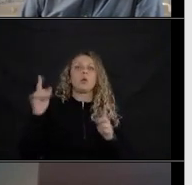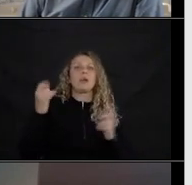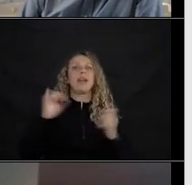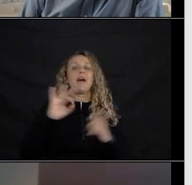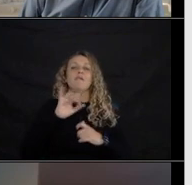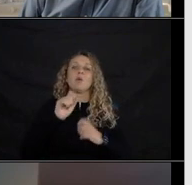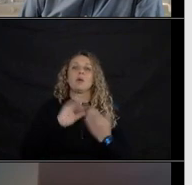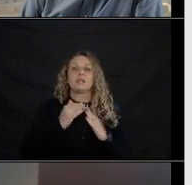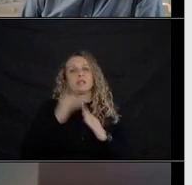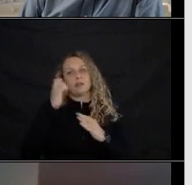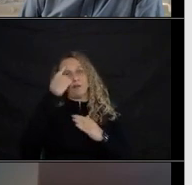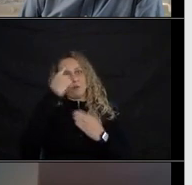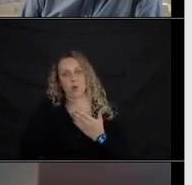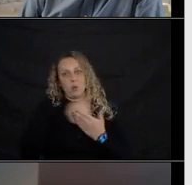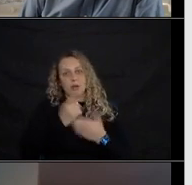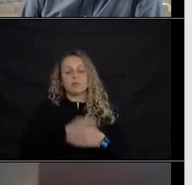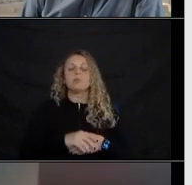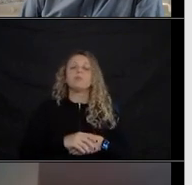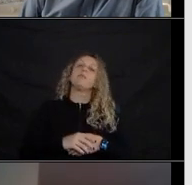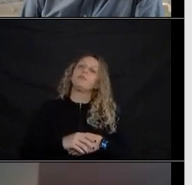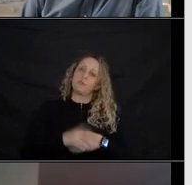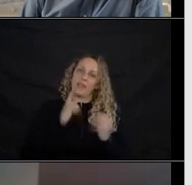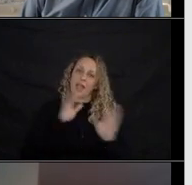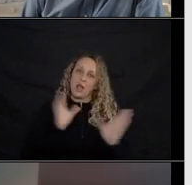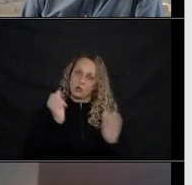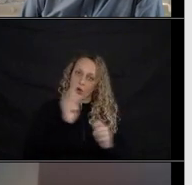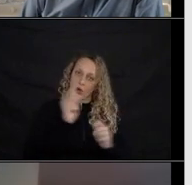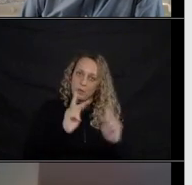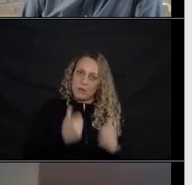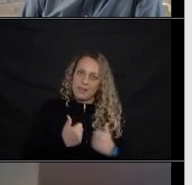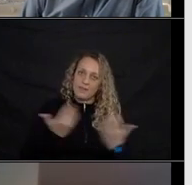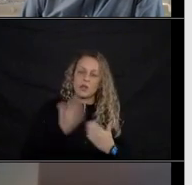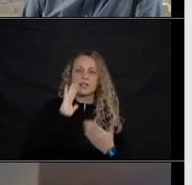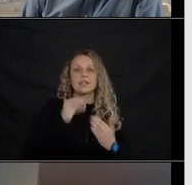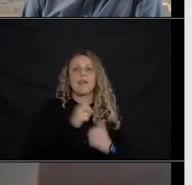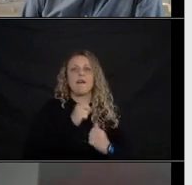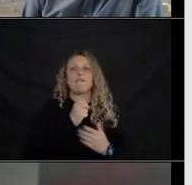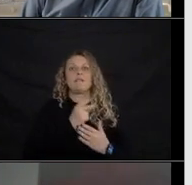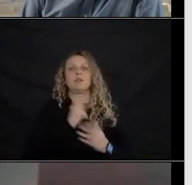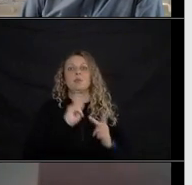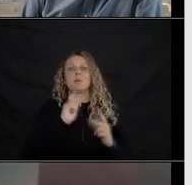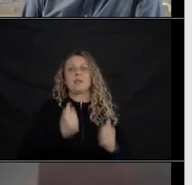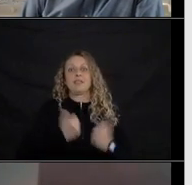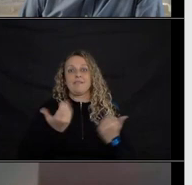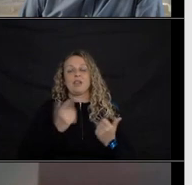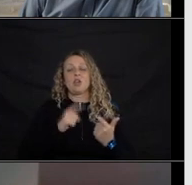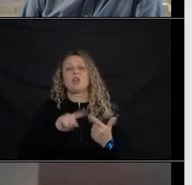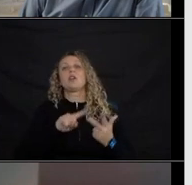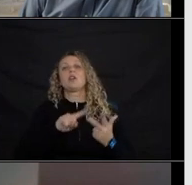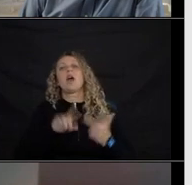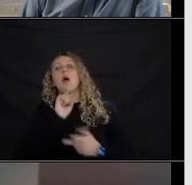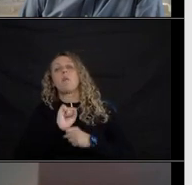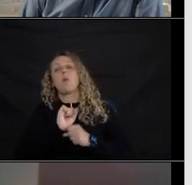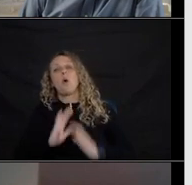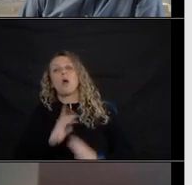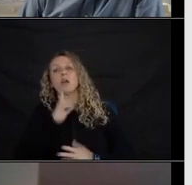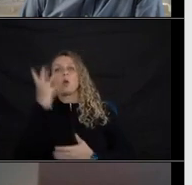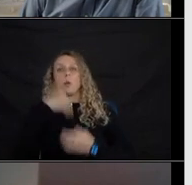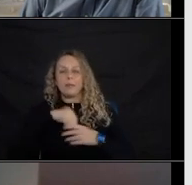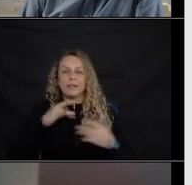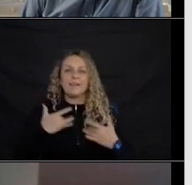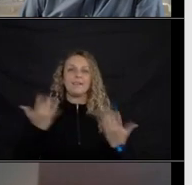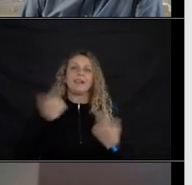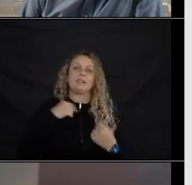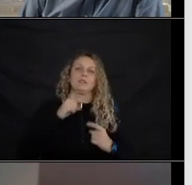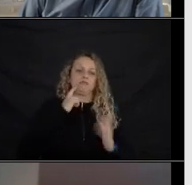Florida City Government Week, and encourage all citizens, city government officials, and employees to participate in events that